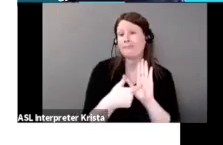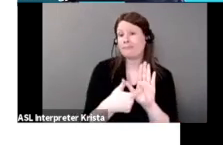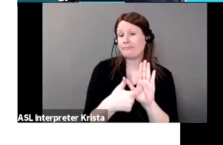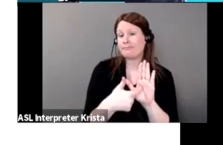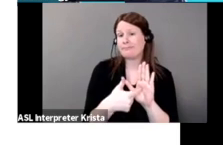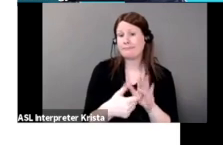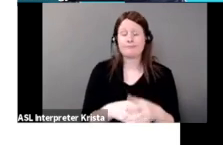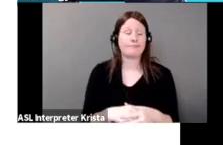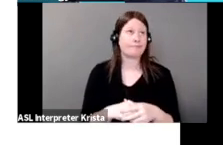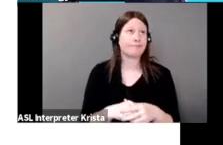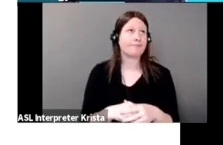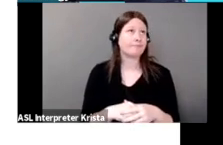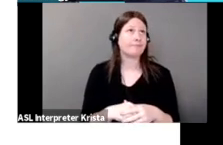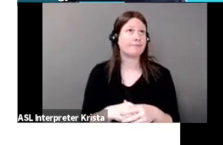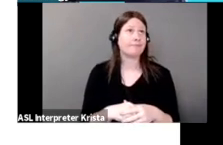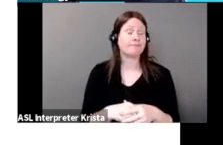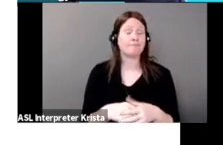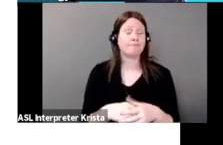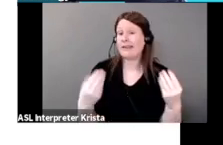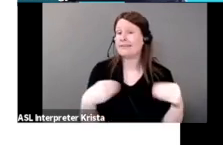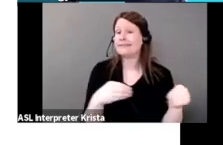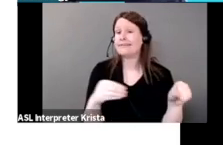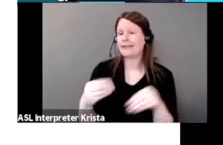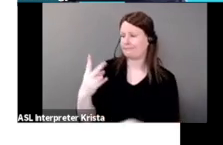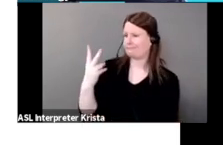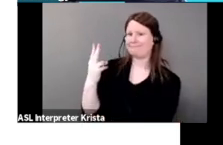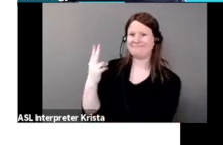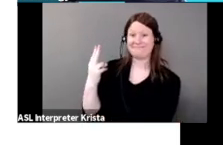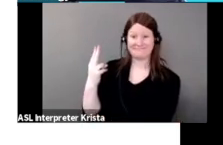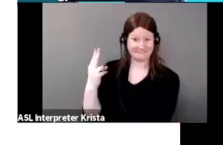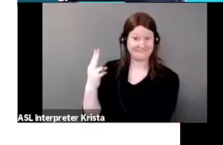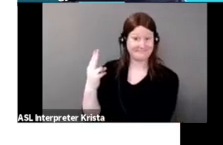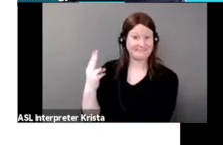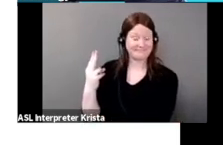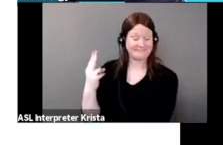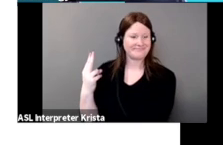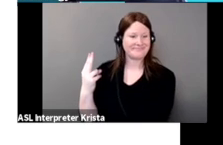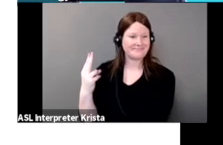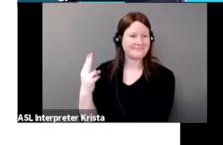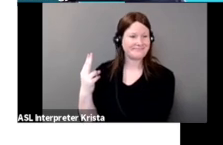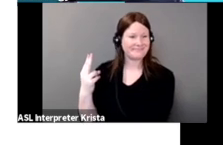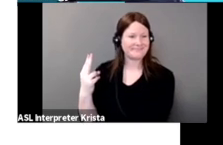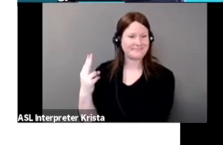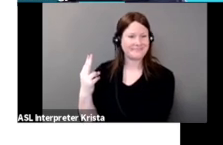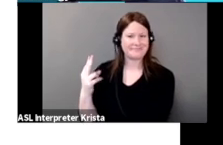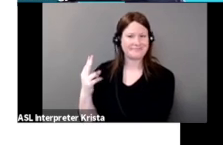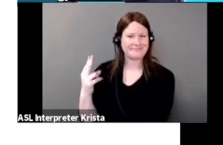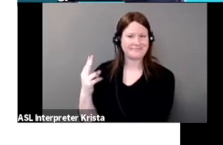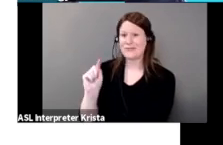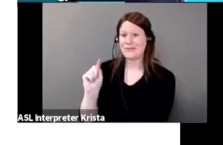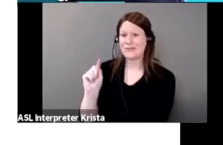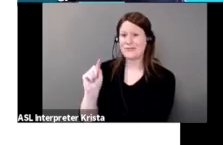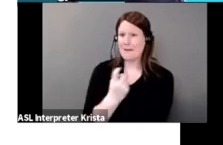selling something, for instance, scissors, then you can't have a trademark on the term metal